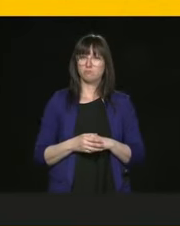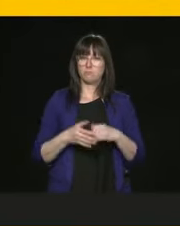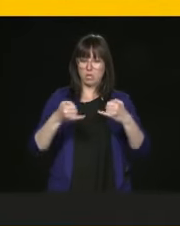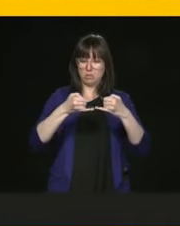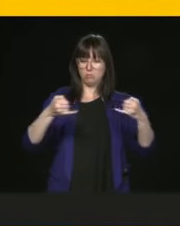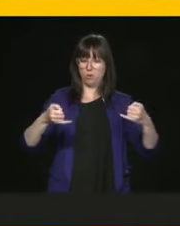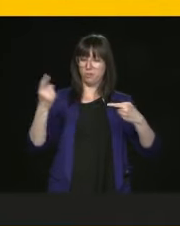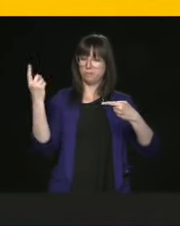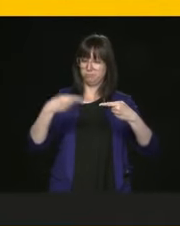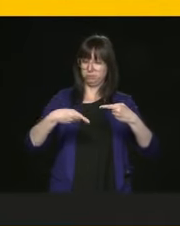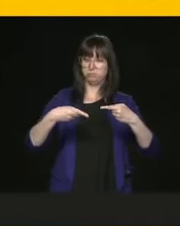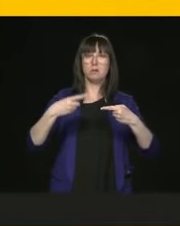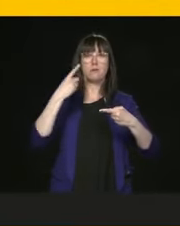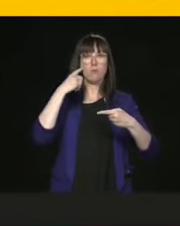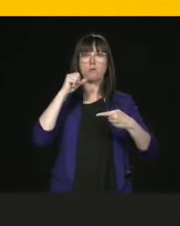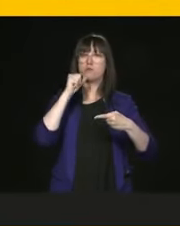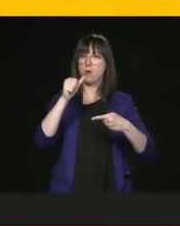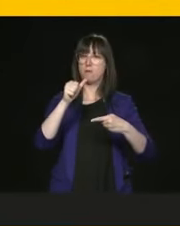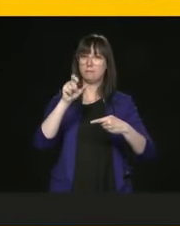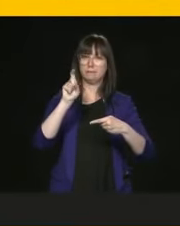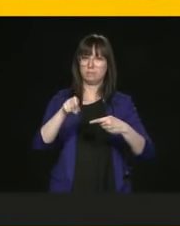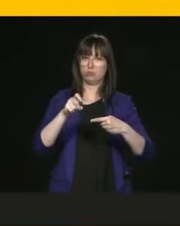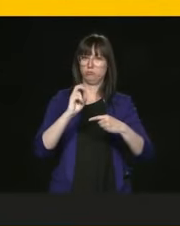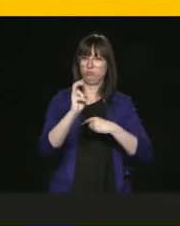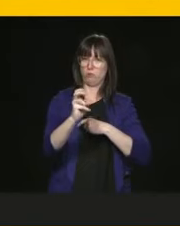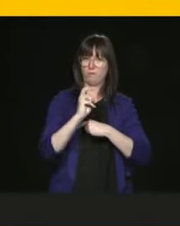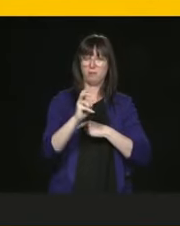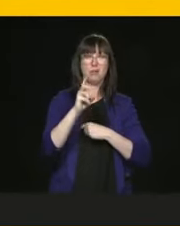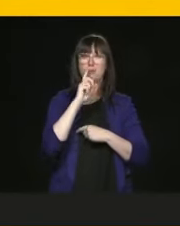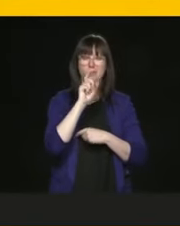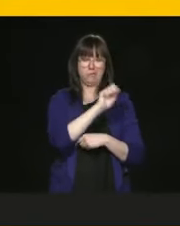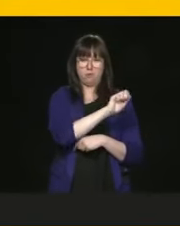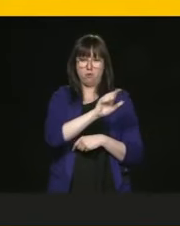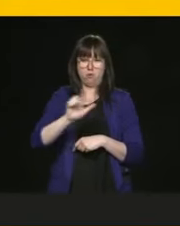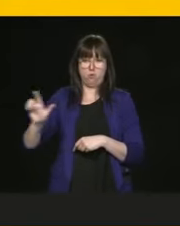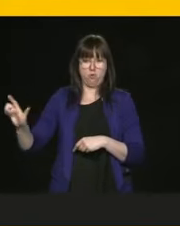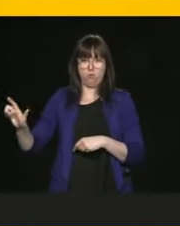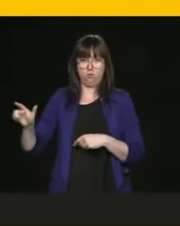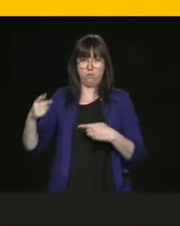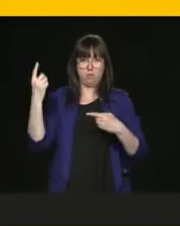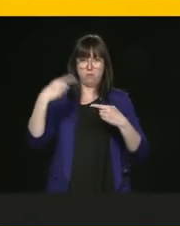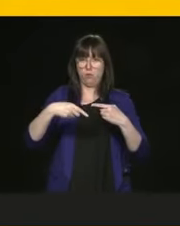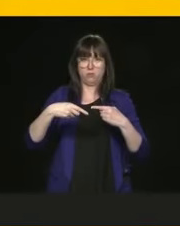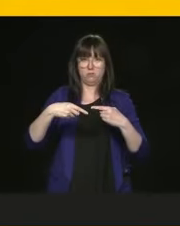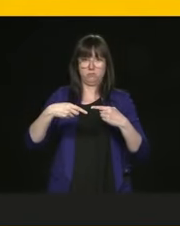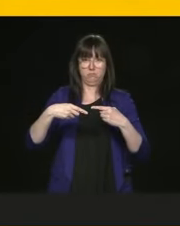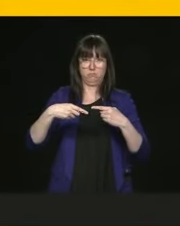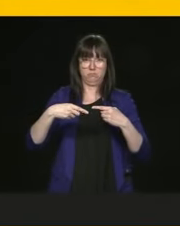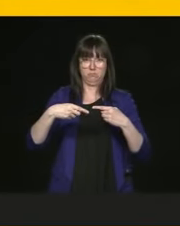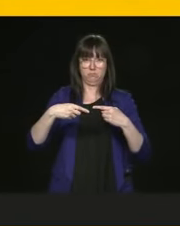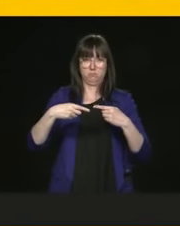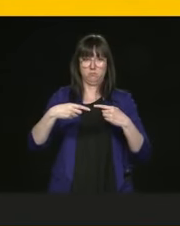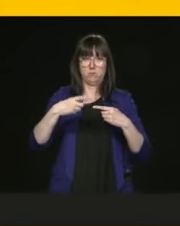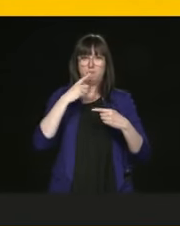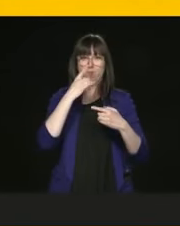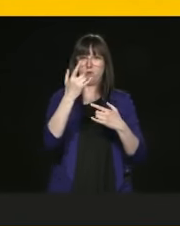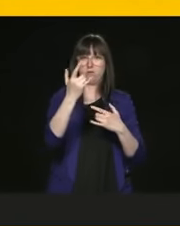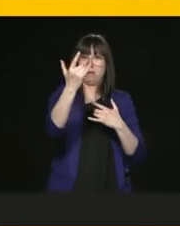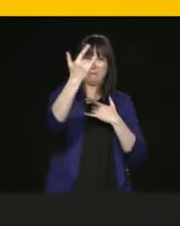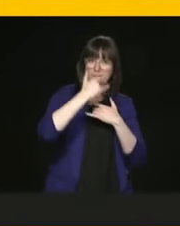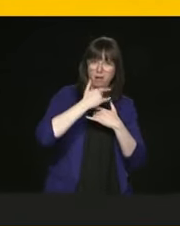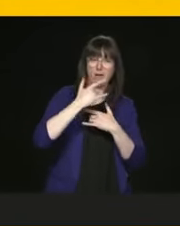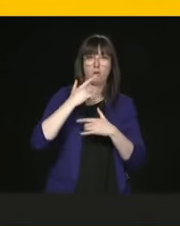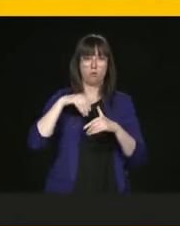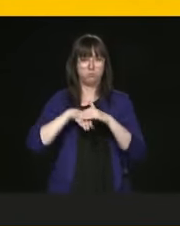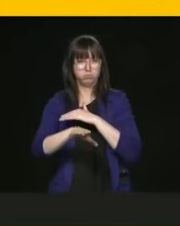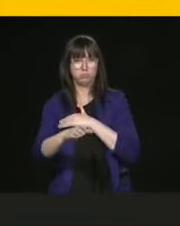that included people from every country in the world. We took a few days more to do that with the United States because